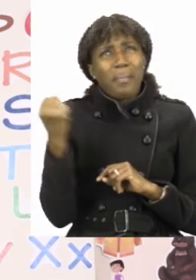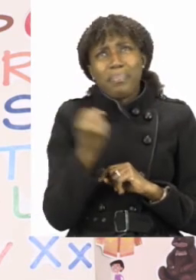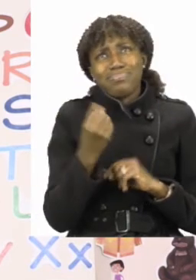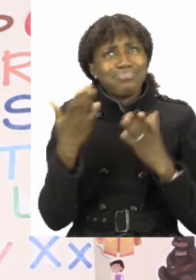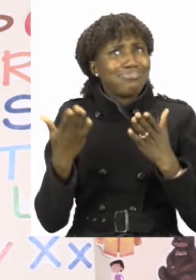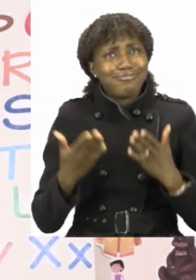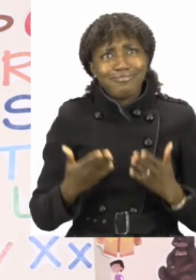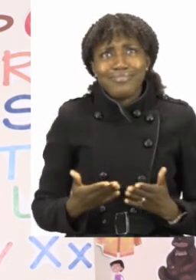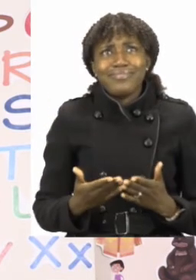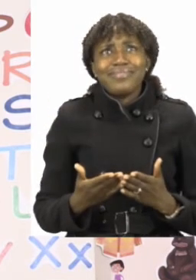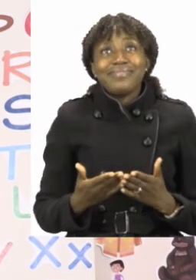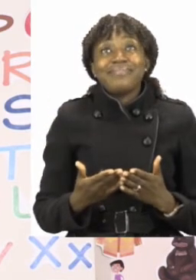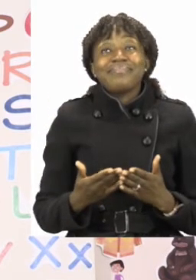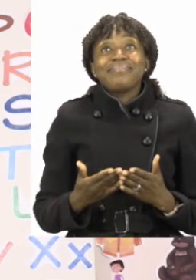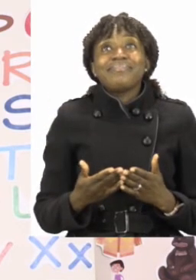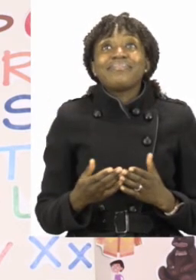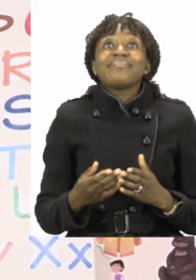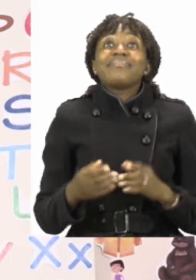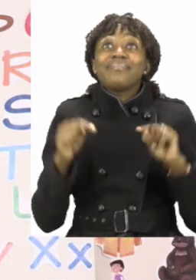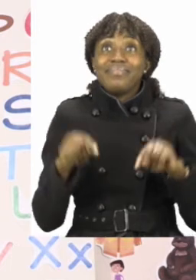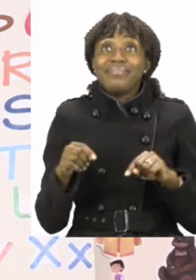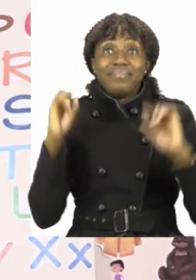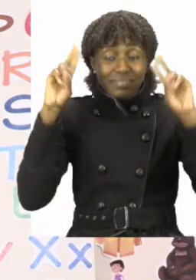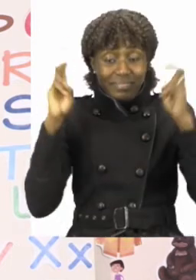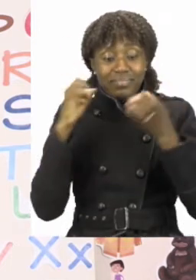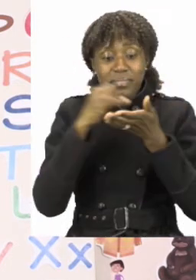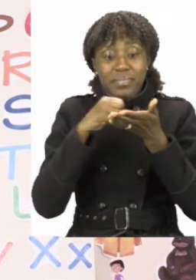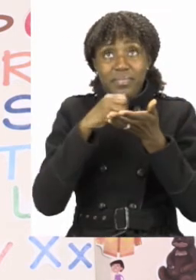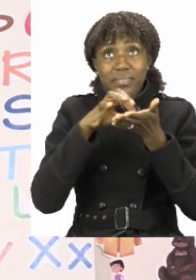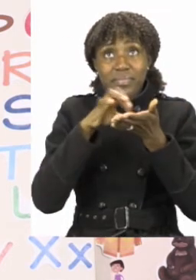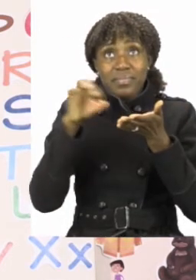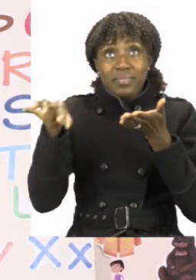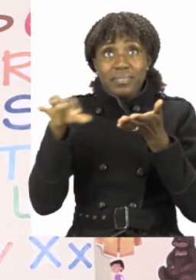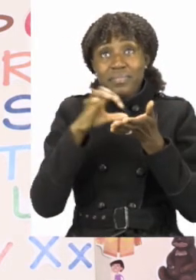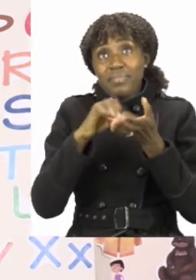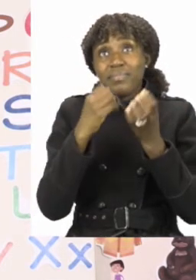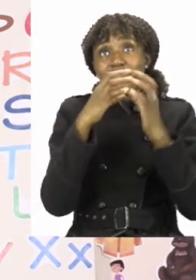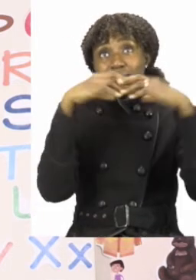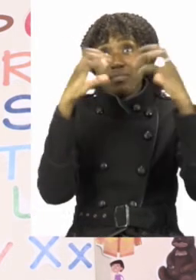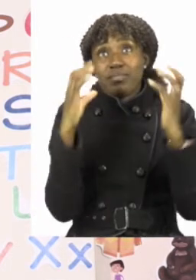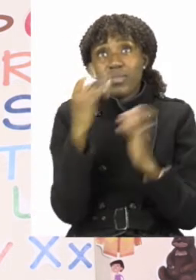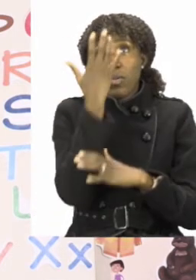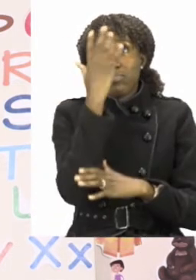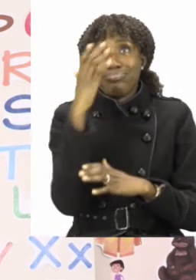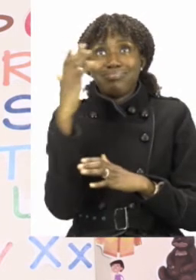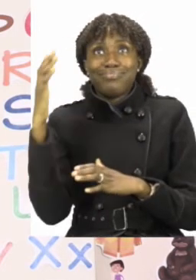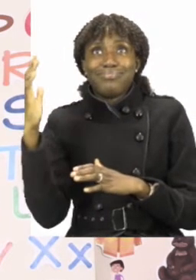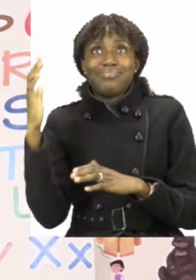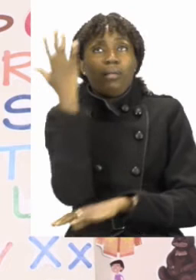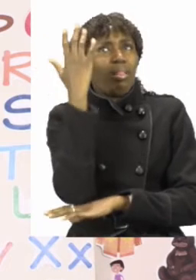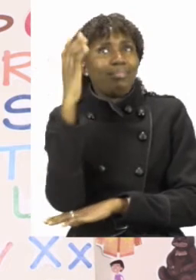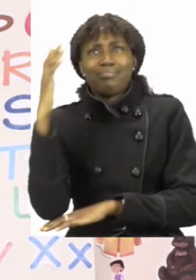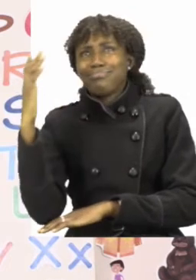so much for joining me today. Our theme this week is seeds, bushes,